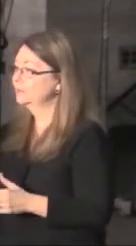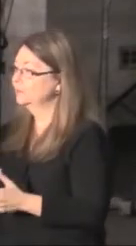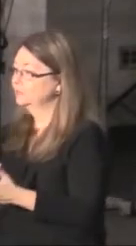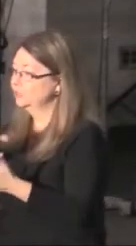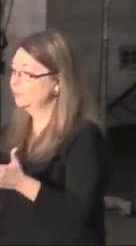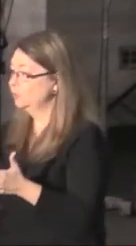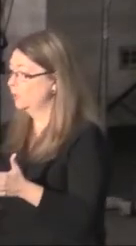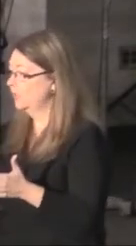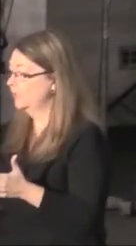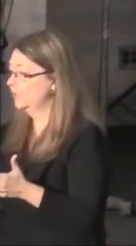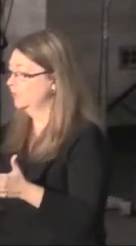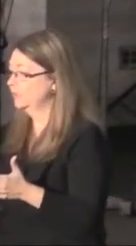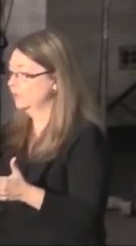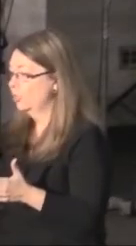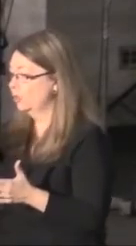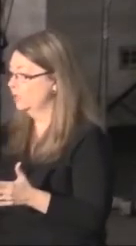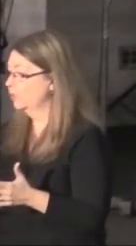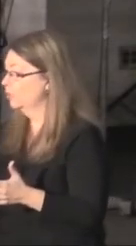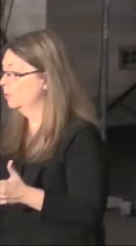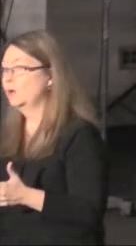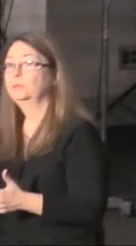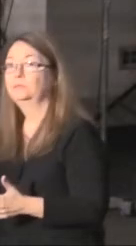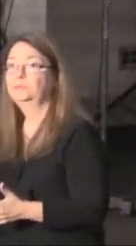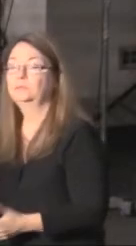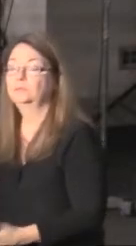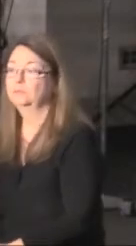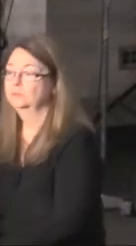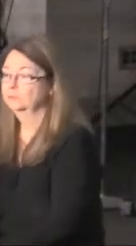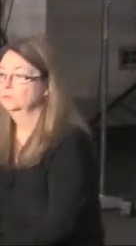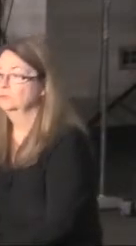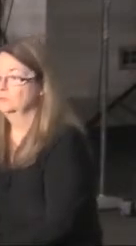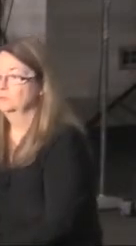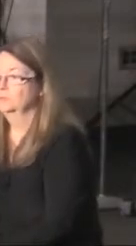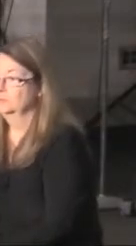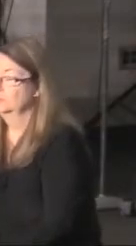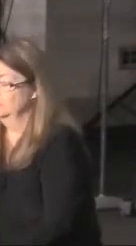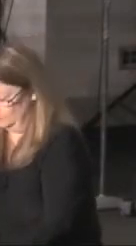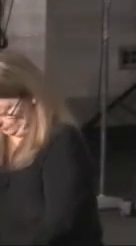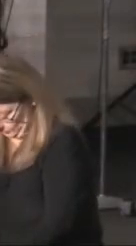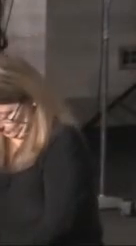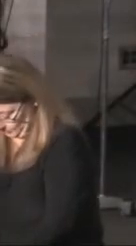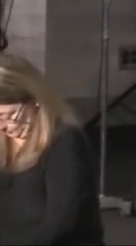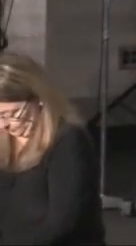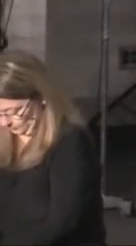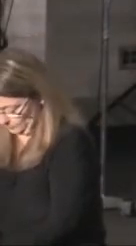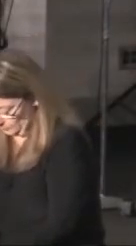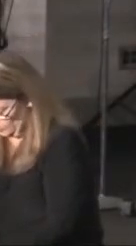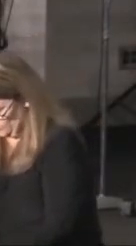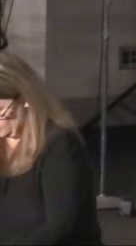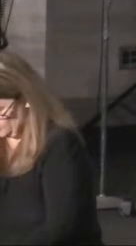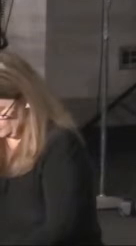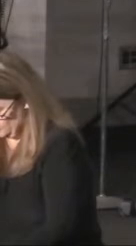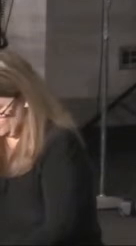verses 31 through 30 and 31, it says, he lived there two whole years in Rome at his own expense, and he welcomed all who came